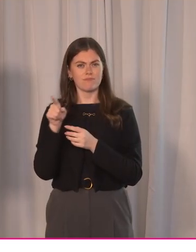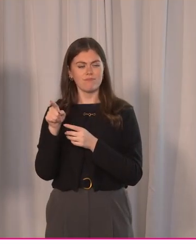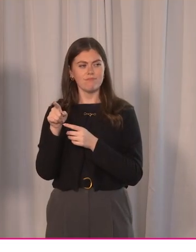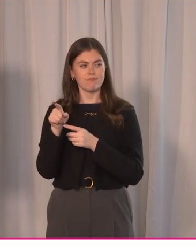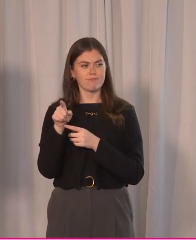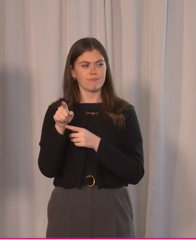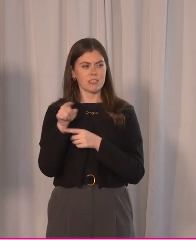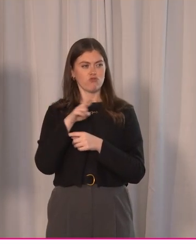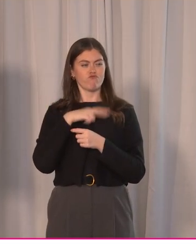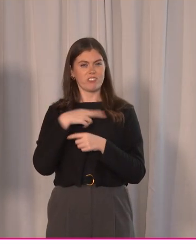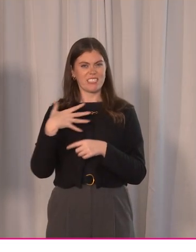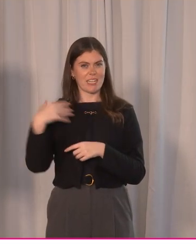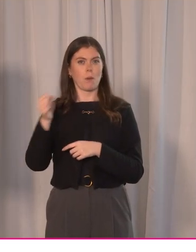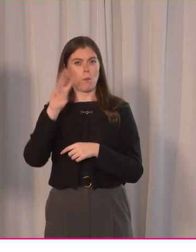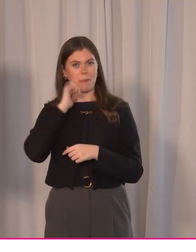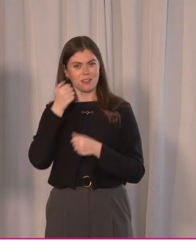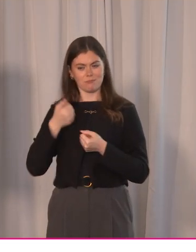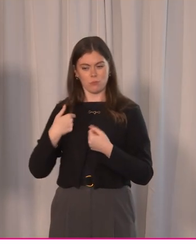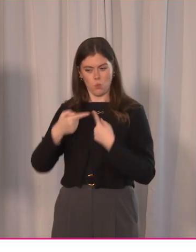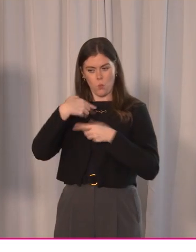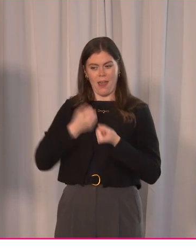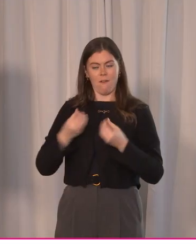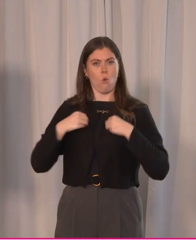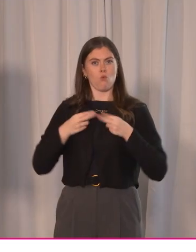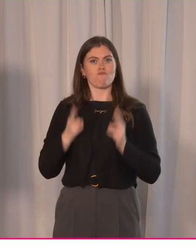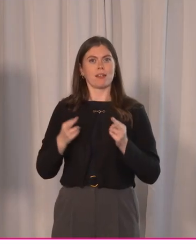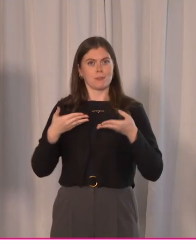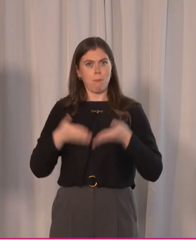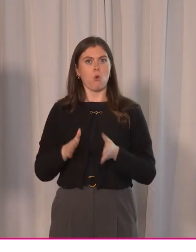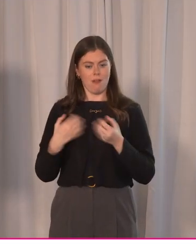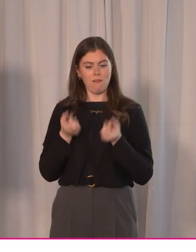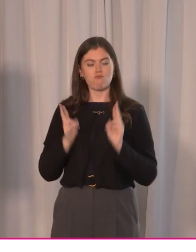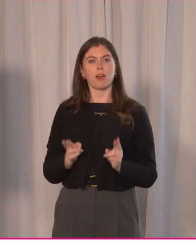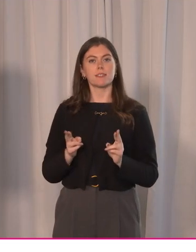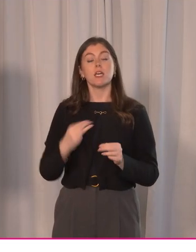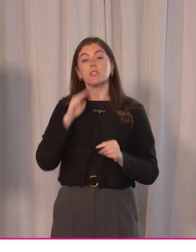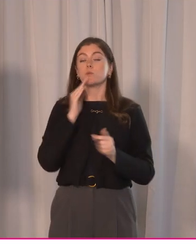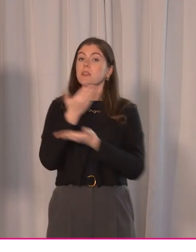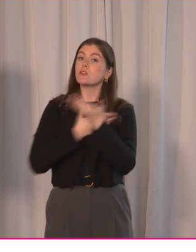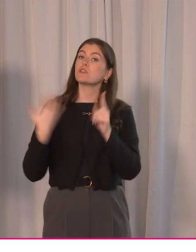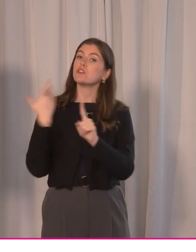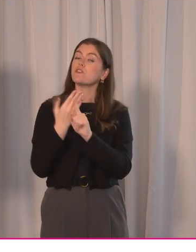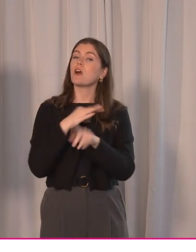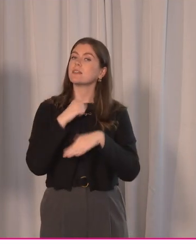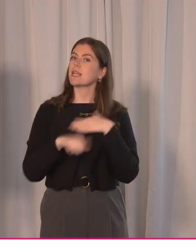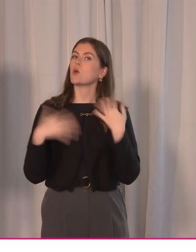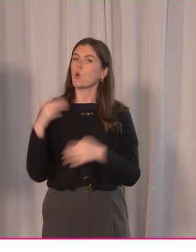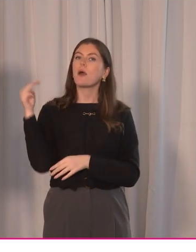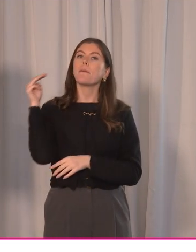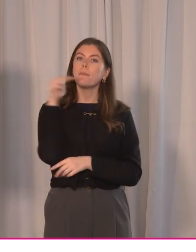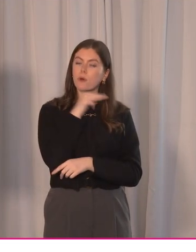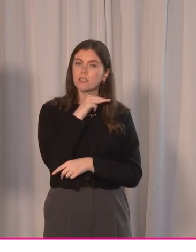we're born rights. And so discussions like today are really